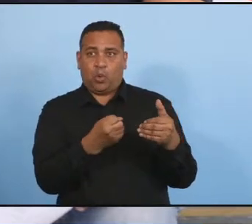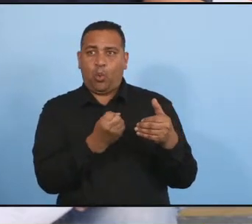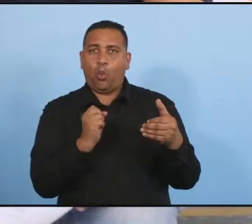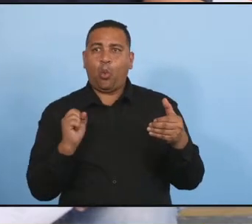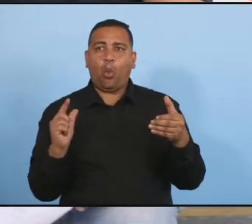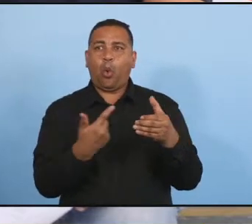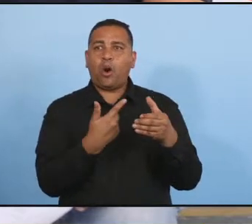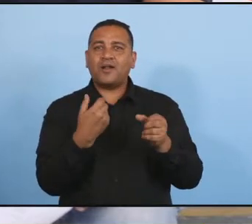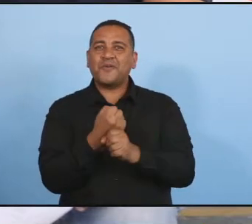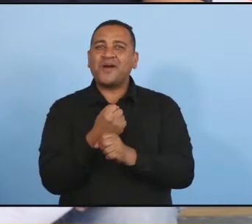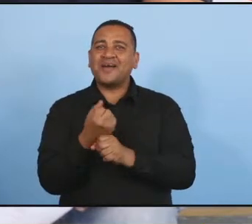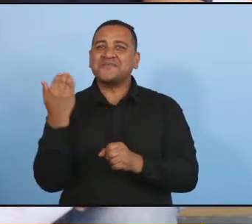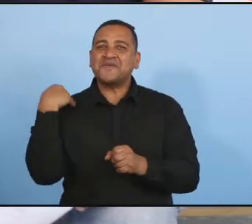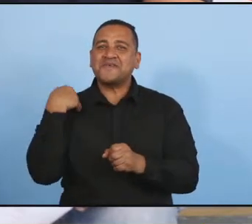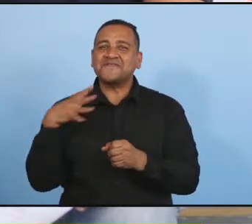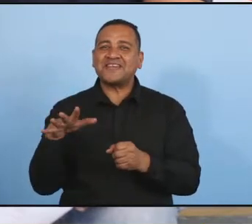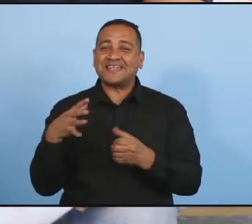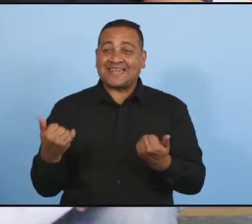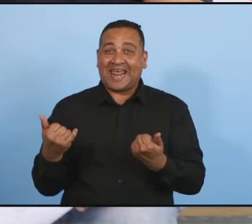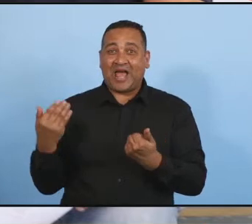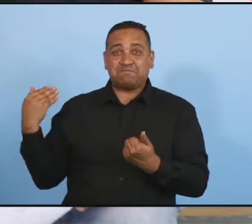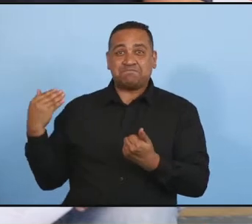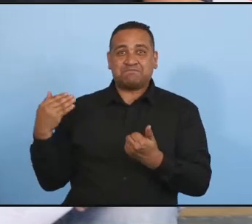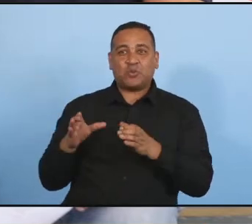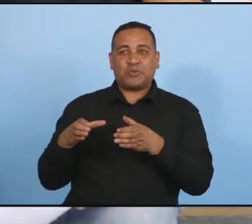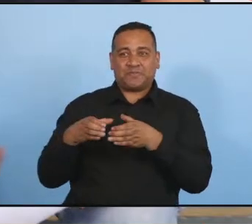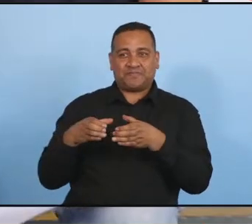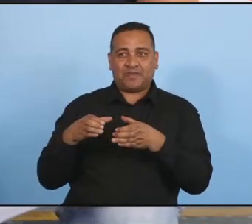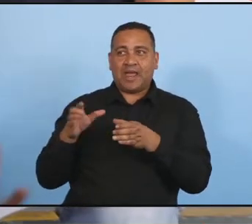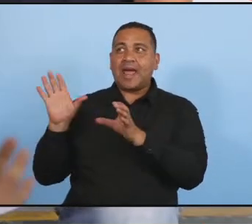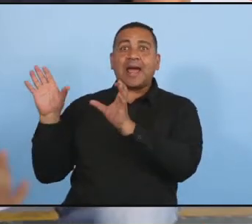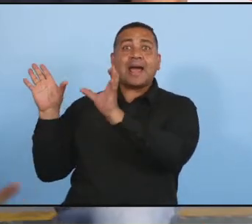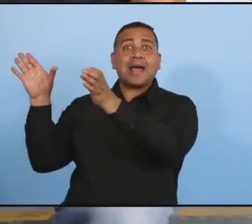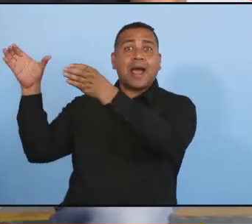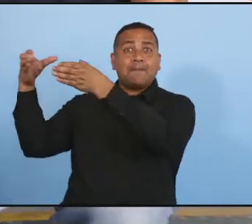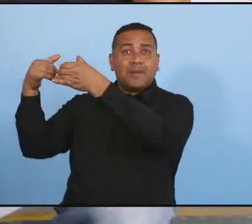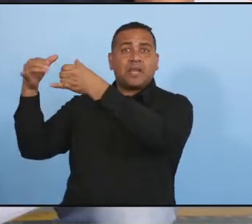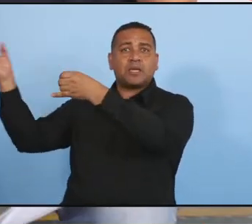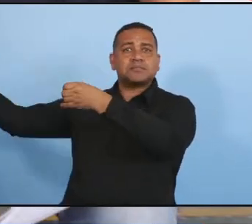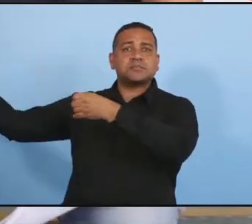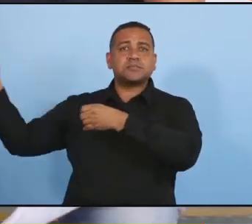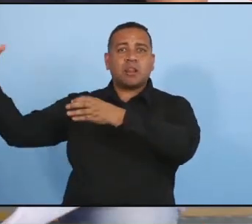They are sent here through the companies to come and do the course. Oh, wow. Sure. Some of them are qualified